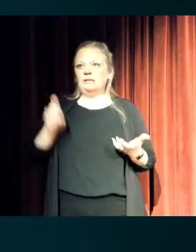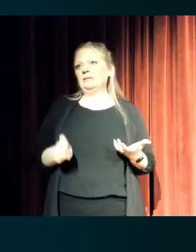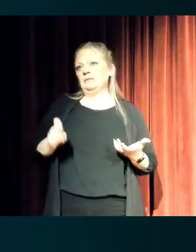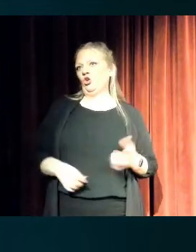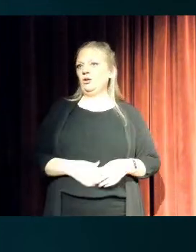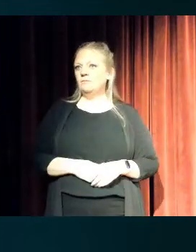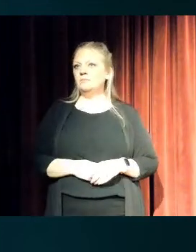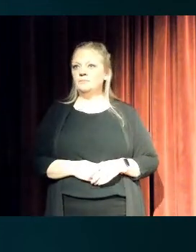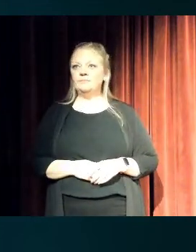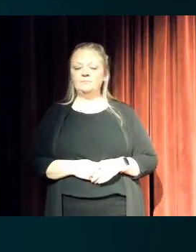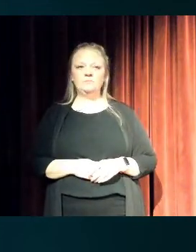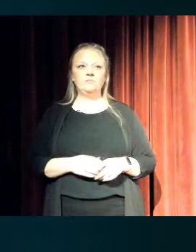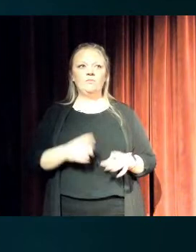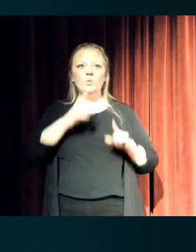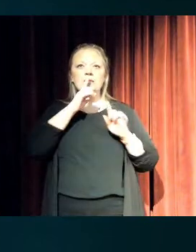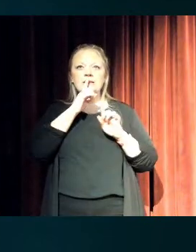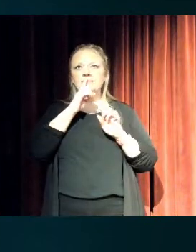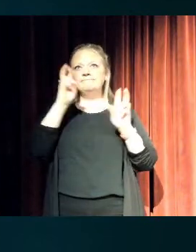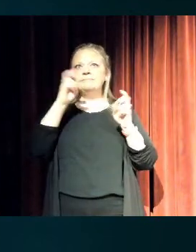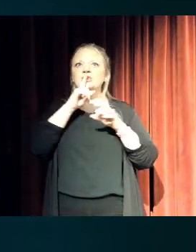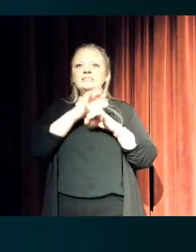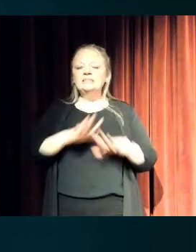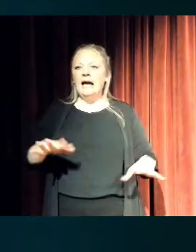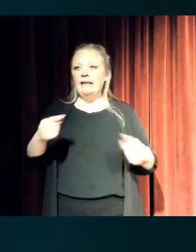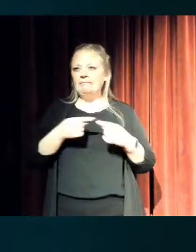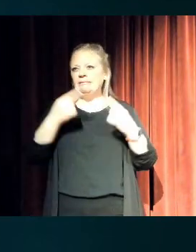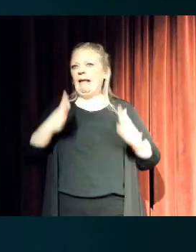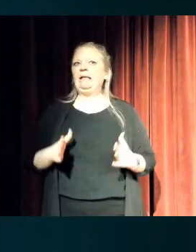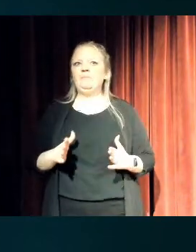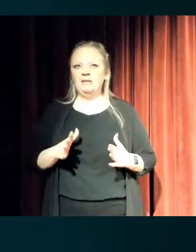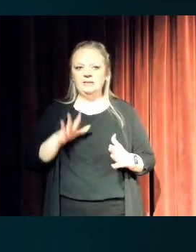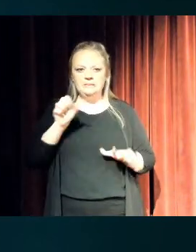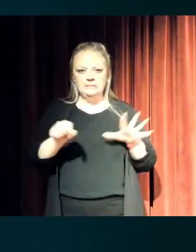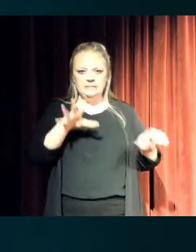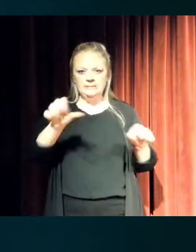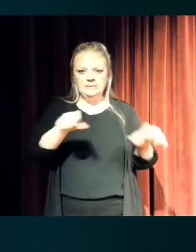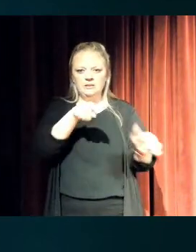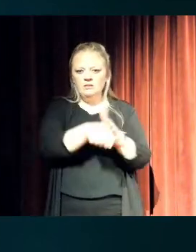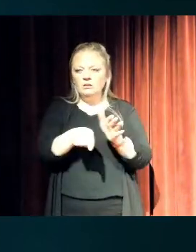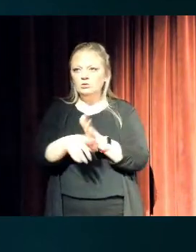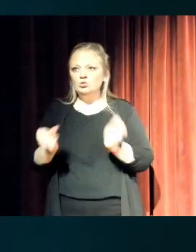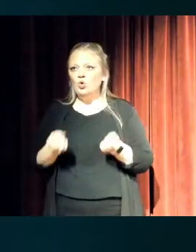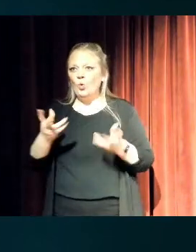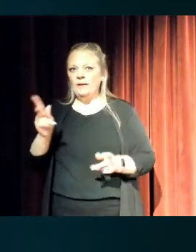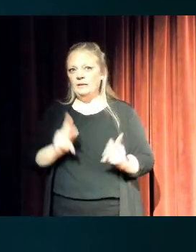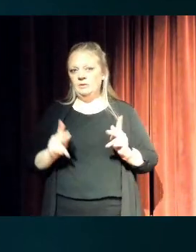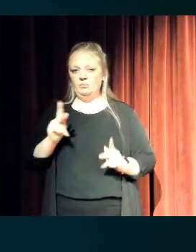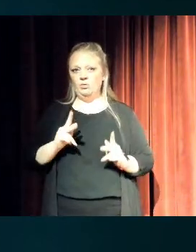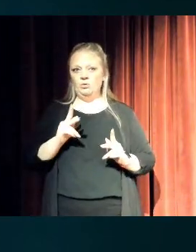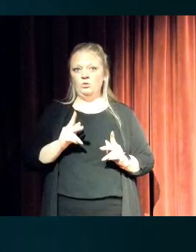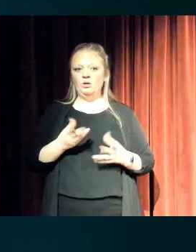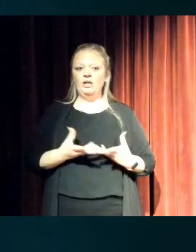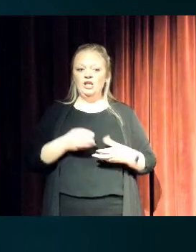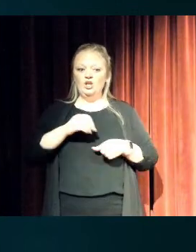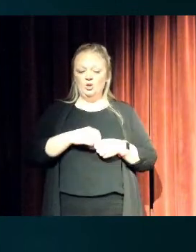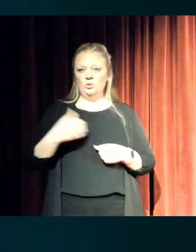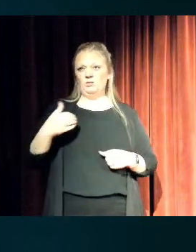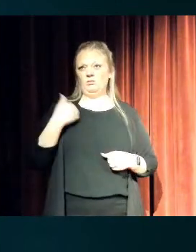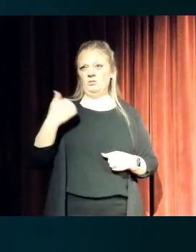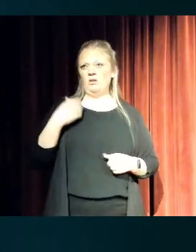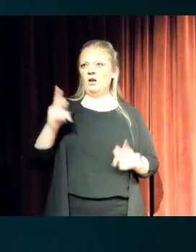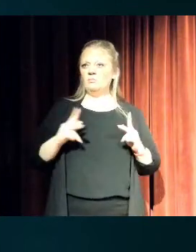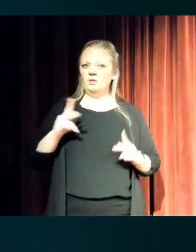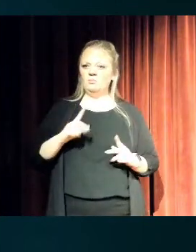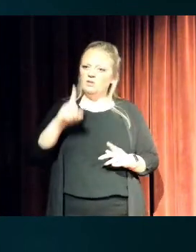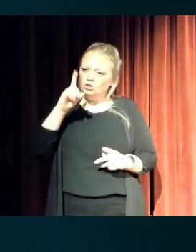necessary, as a silent enemy took the lives of so many, including too many in the prime years of what should have been